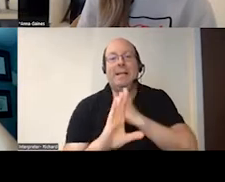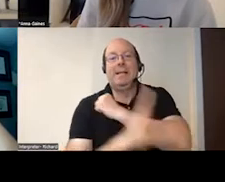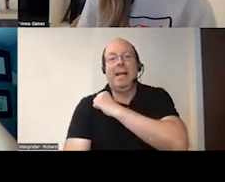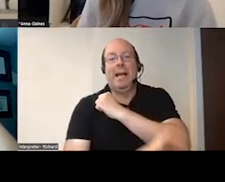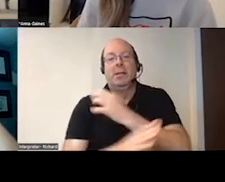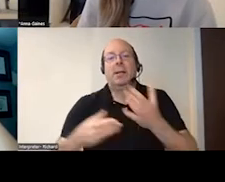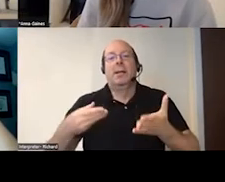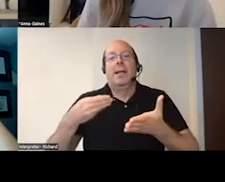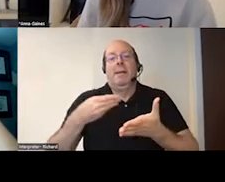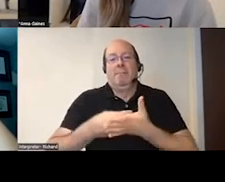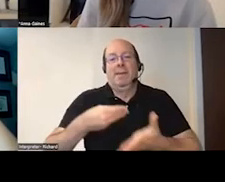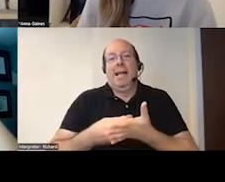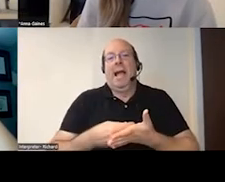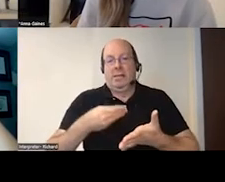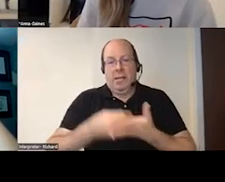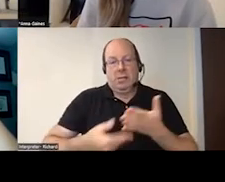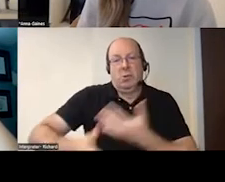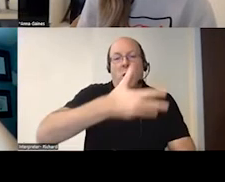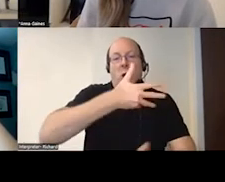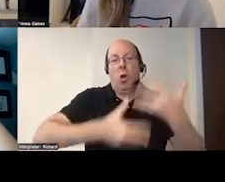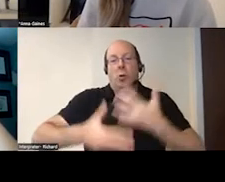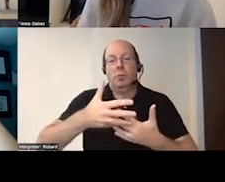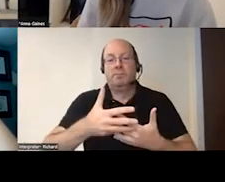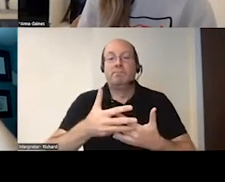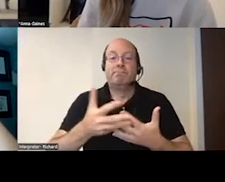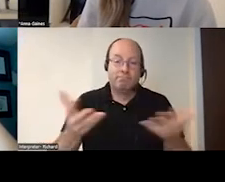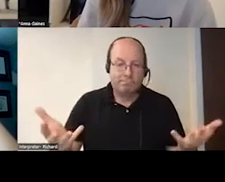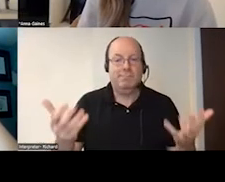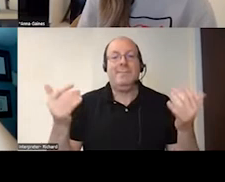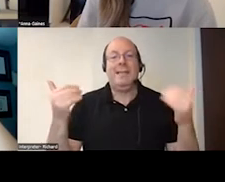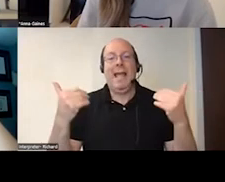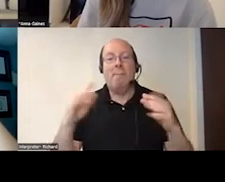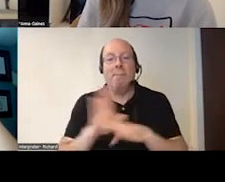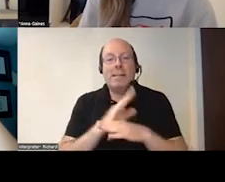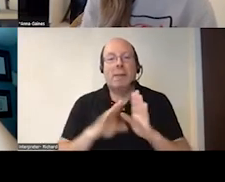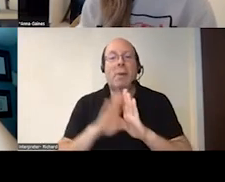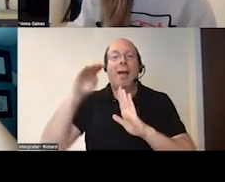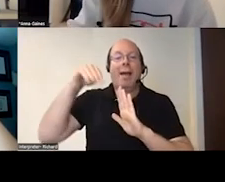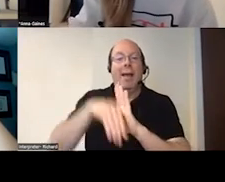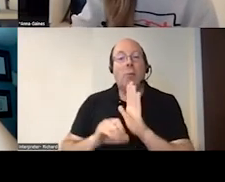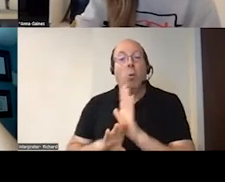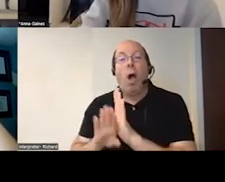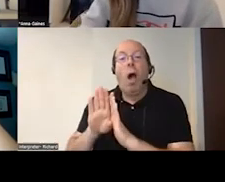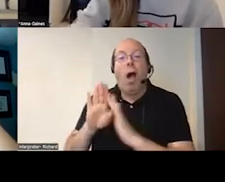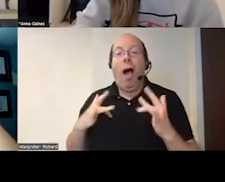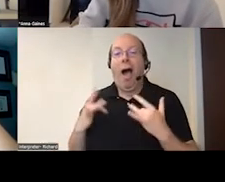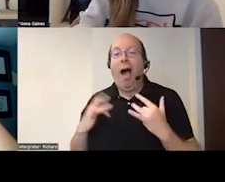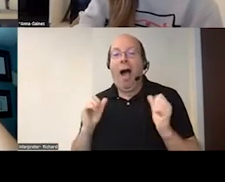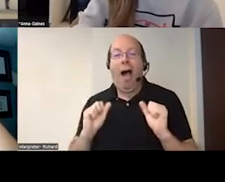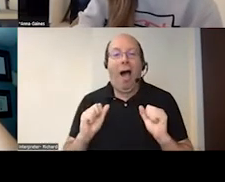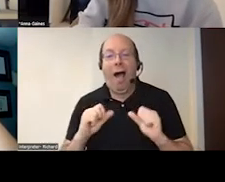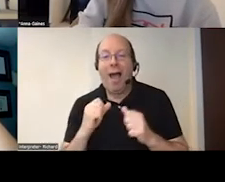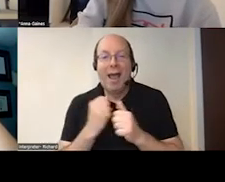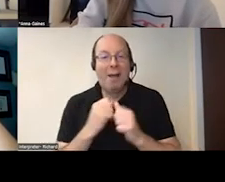to be highs and lows in the business. And, you know, when you're at the high point, don't get too excited, making sure you're being stoic